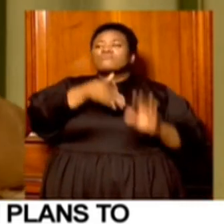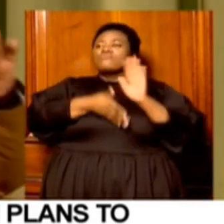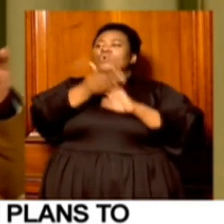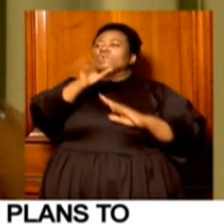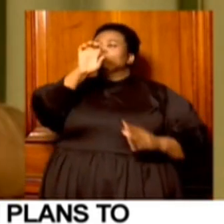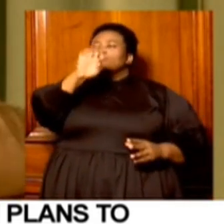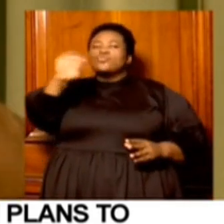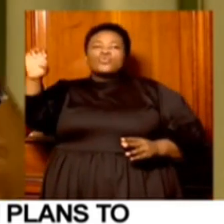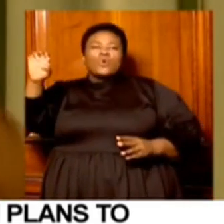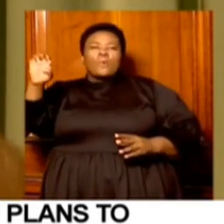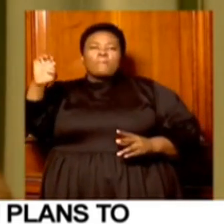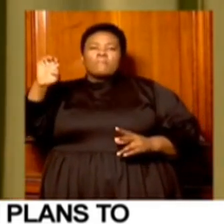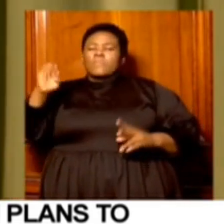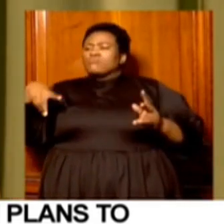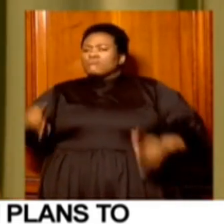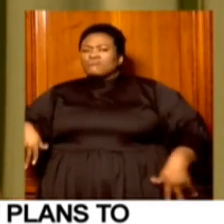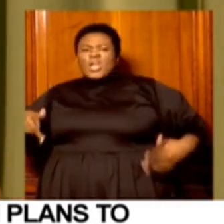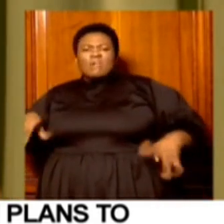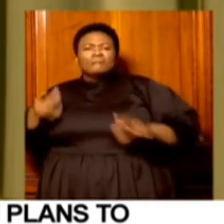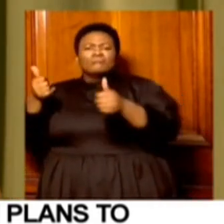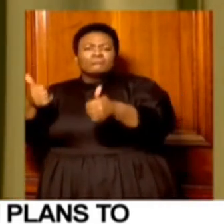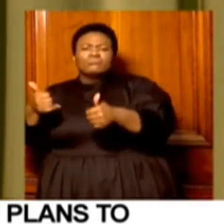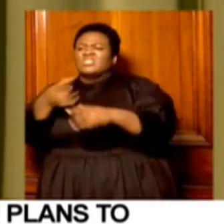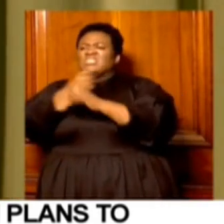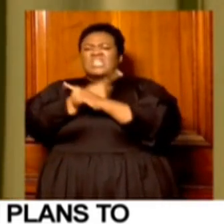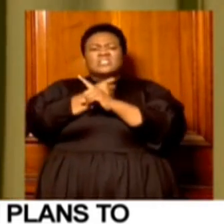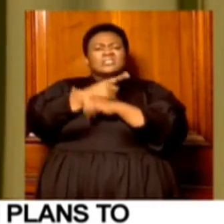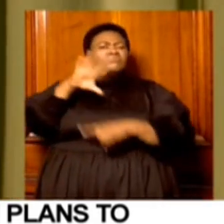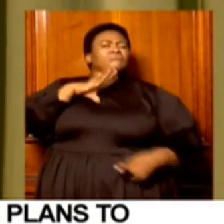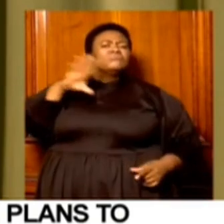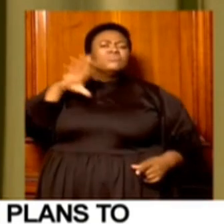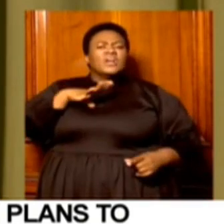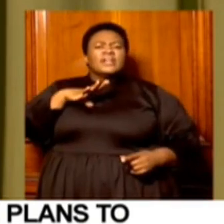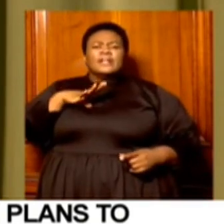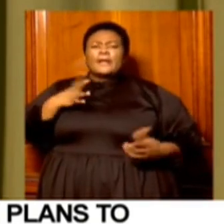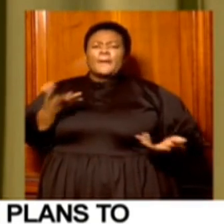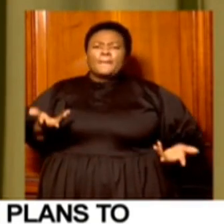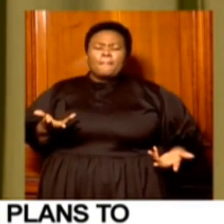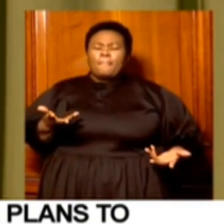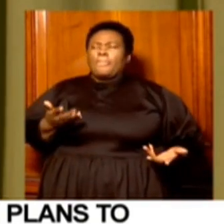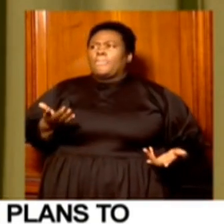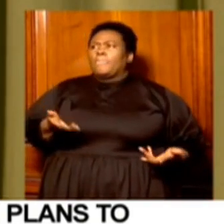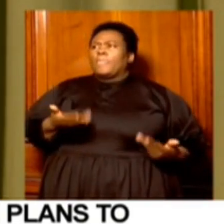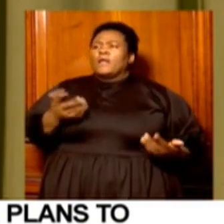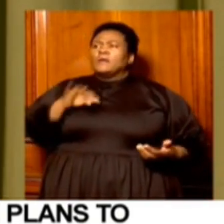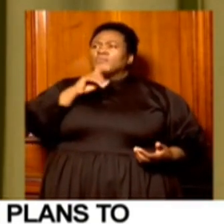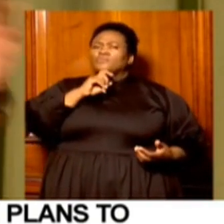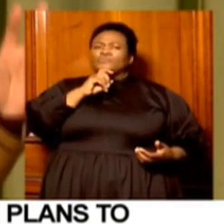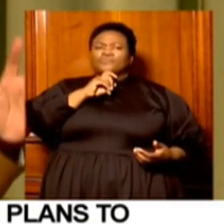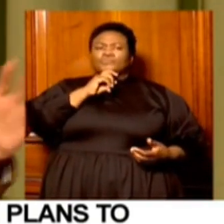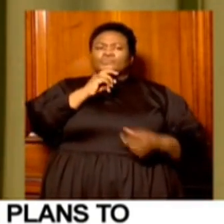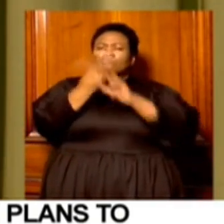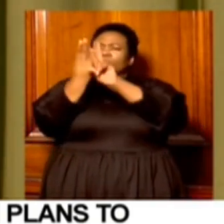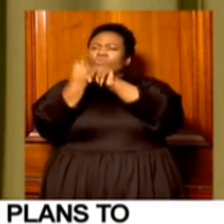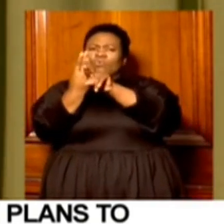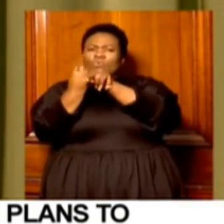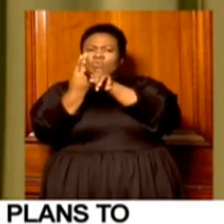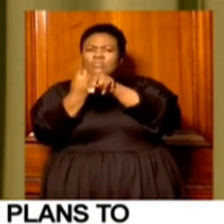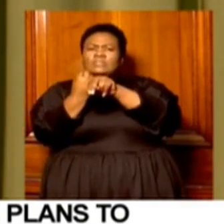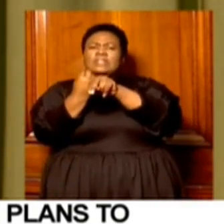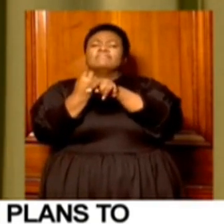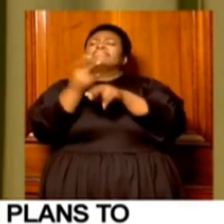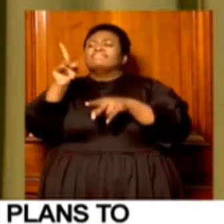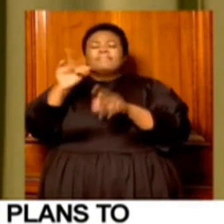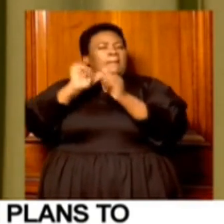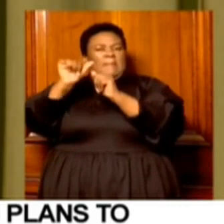can go to a train, you are good. You can be in a taxi, you are fine. You can be in an e-hailing system, you are